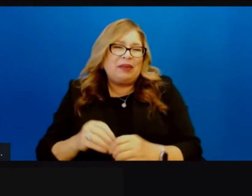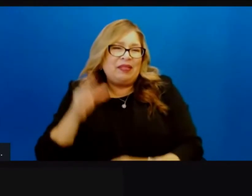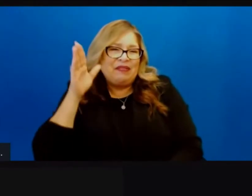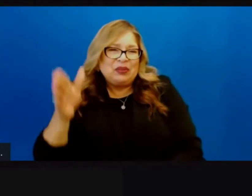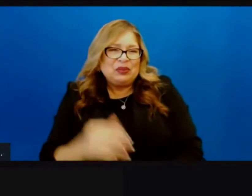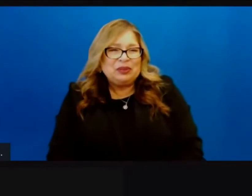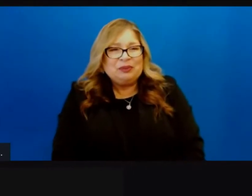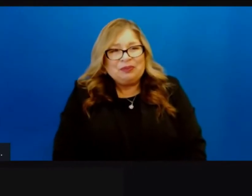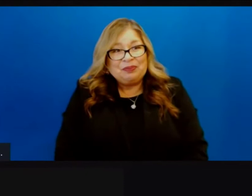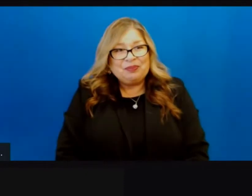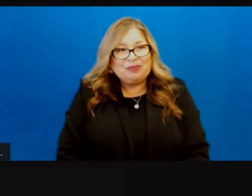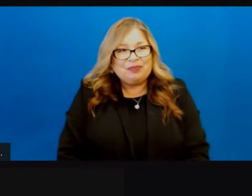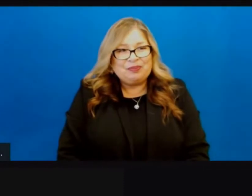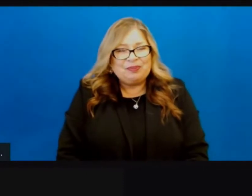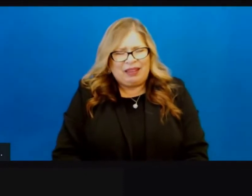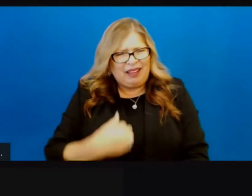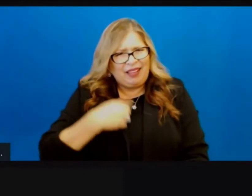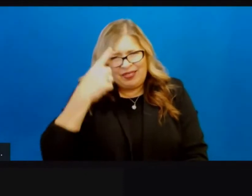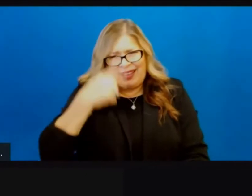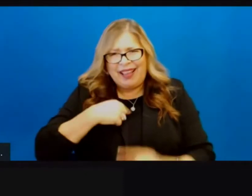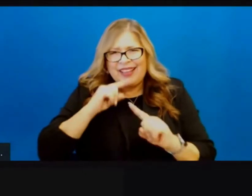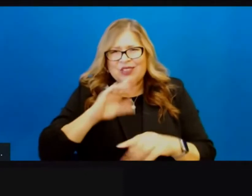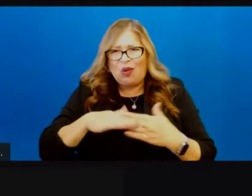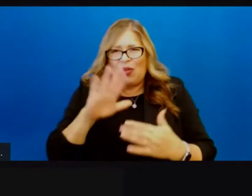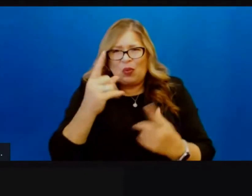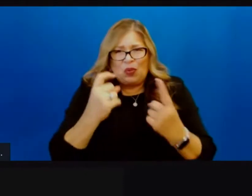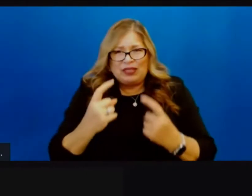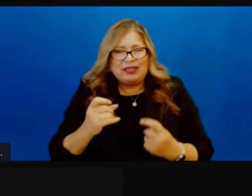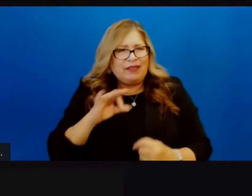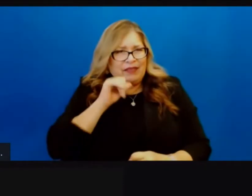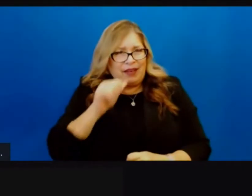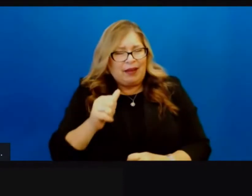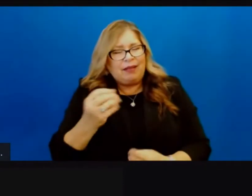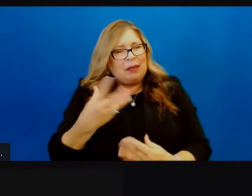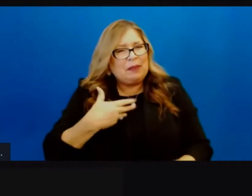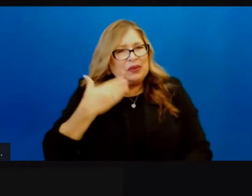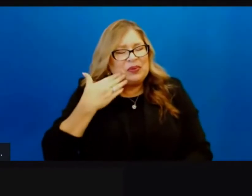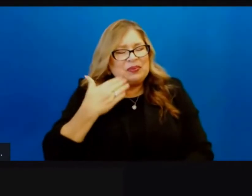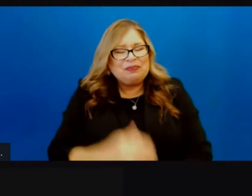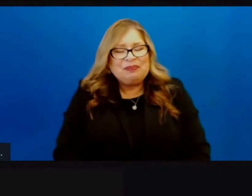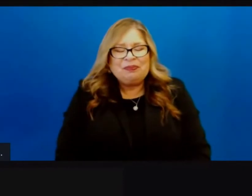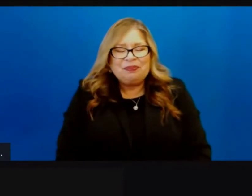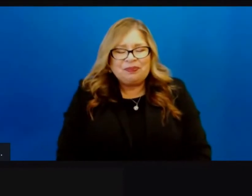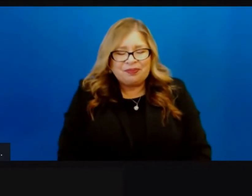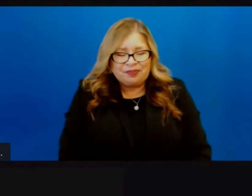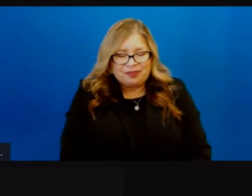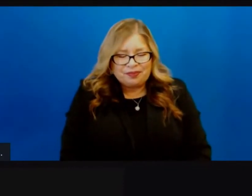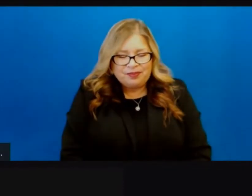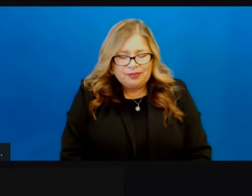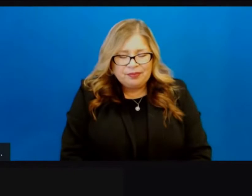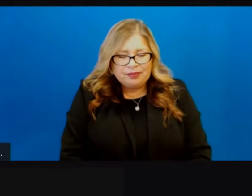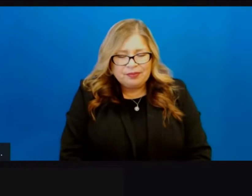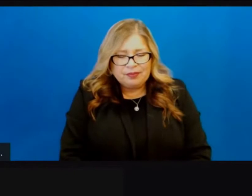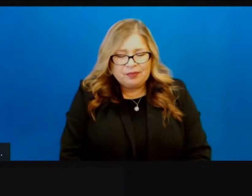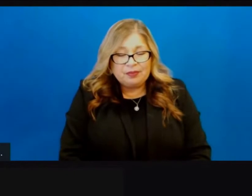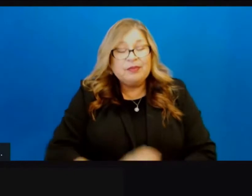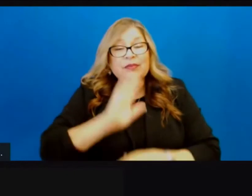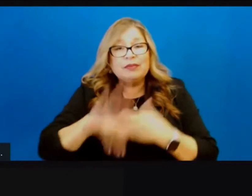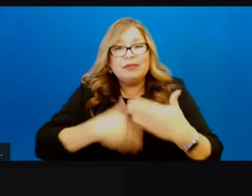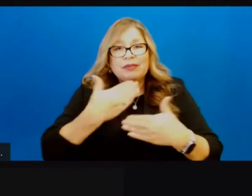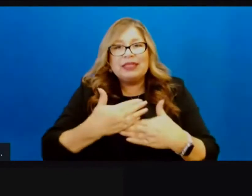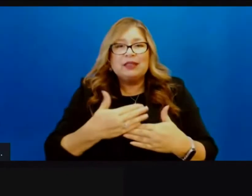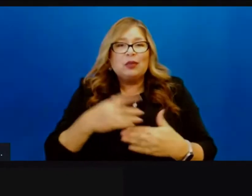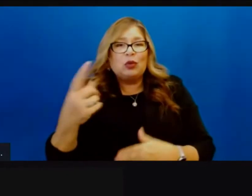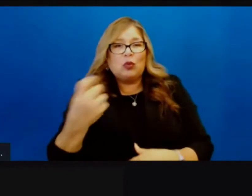I think I caught all of them, Ron, but if I didn't, let me know. The next question comes from Ashley Zavala with Nexstar Media